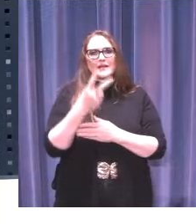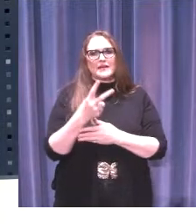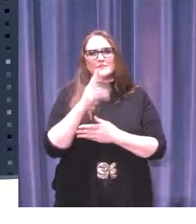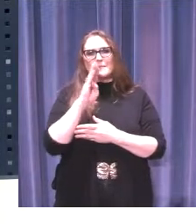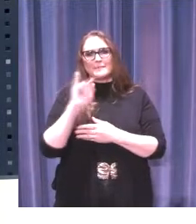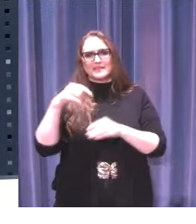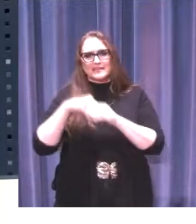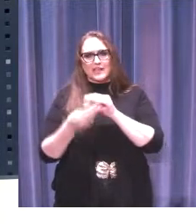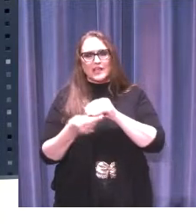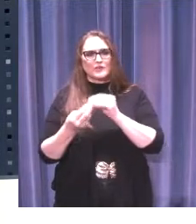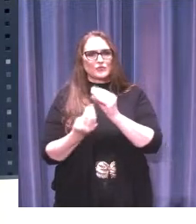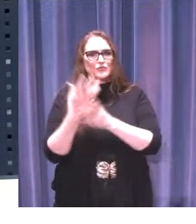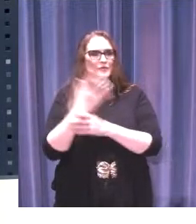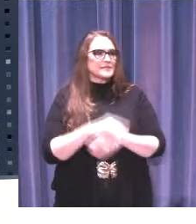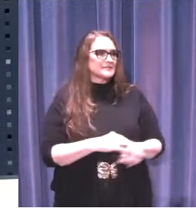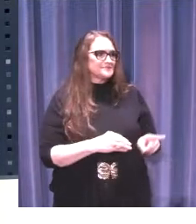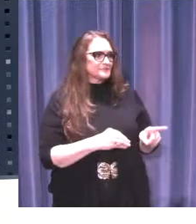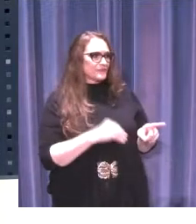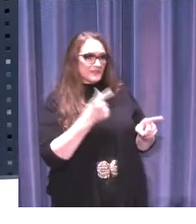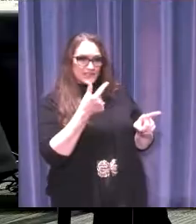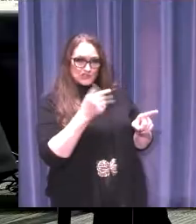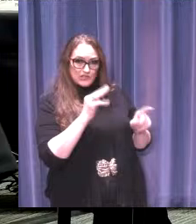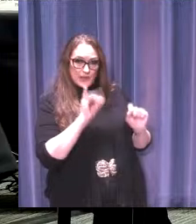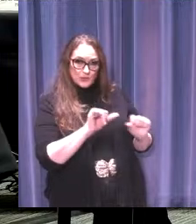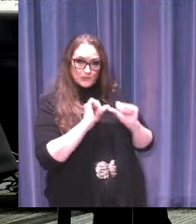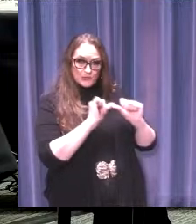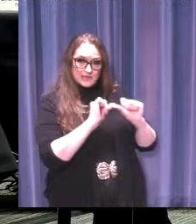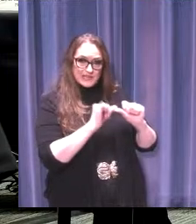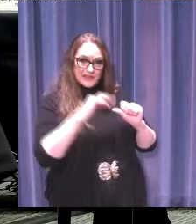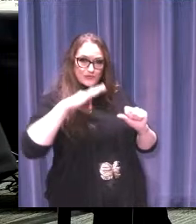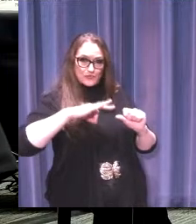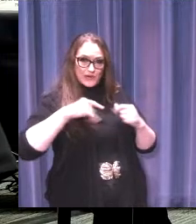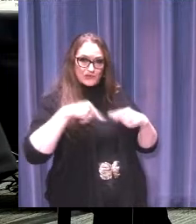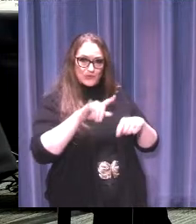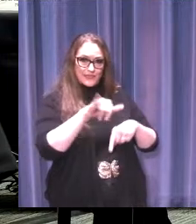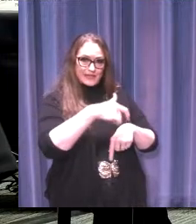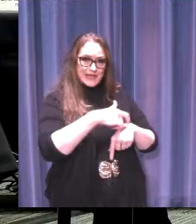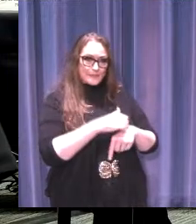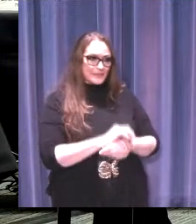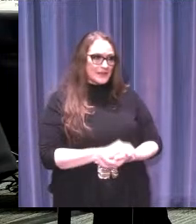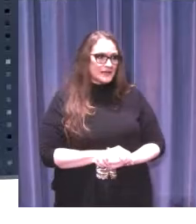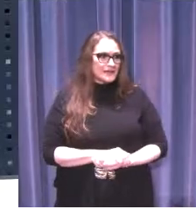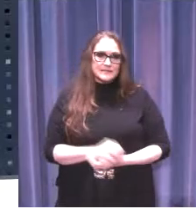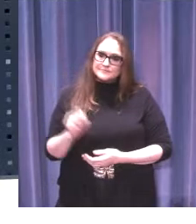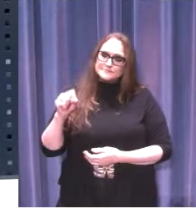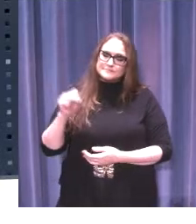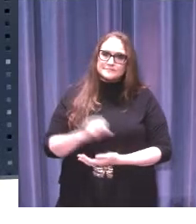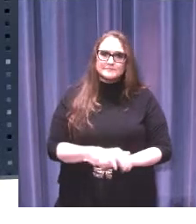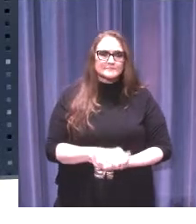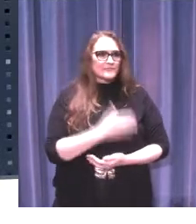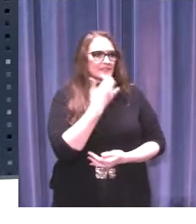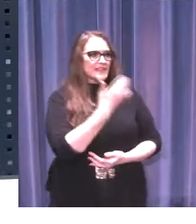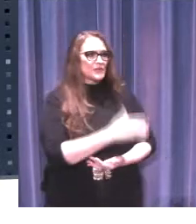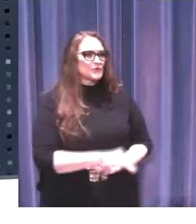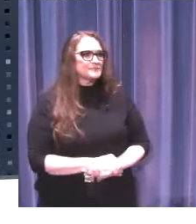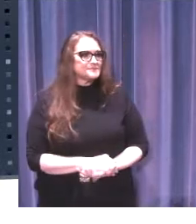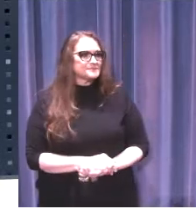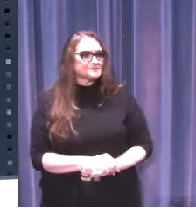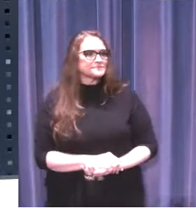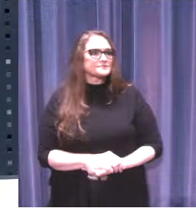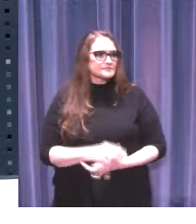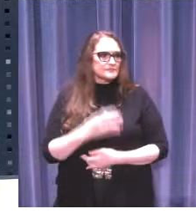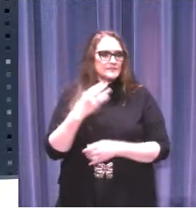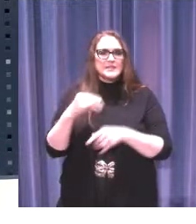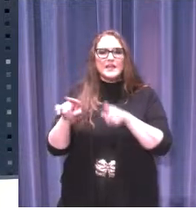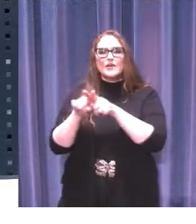growth. And GM was able to maintain their credit rating during this period of time? Yes. Thank you. And I may also